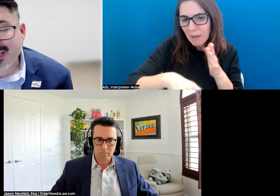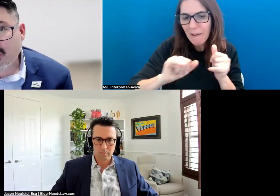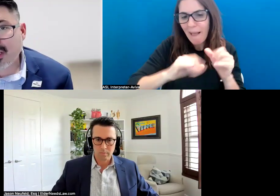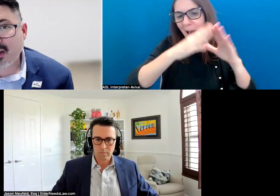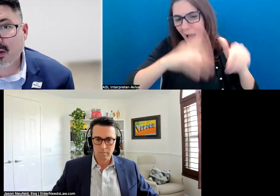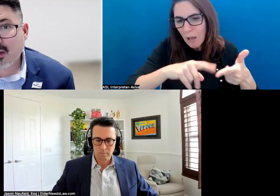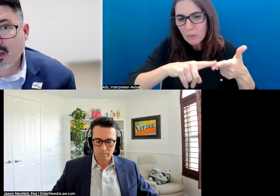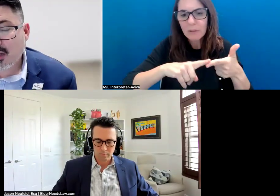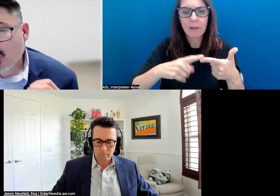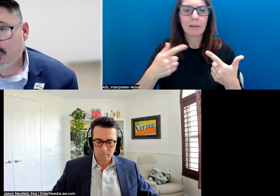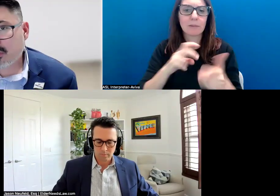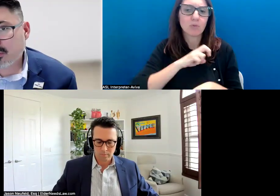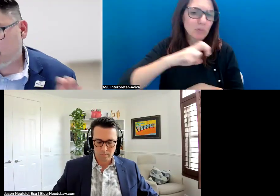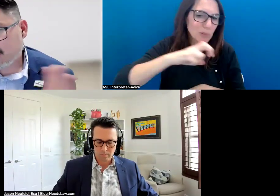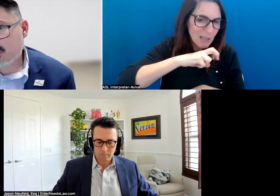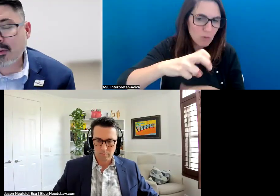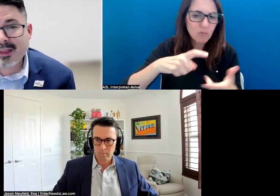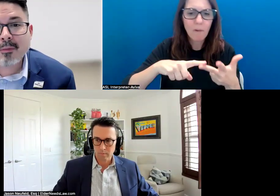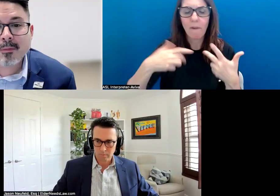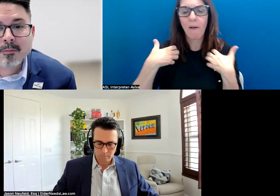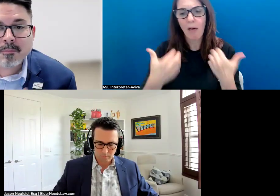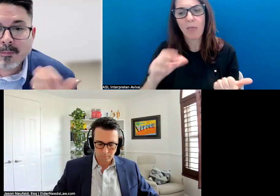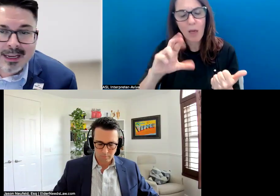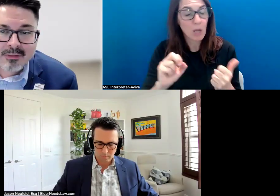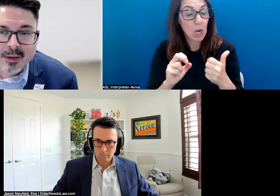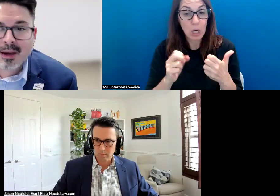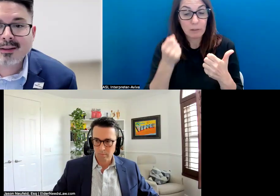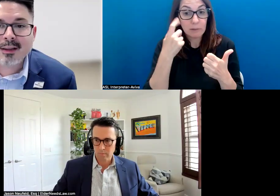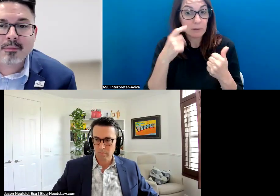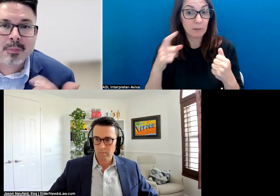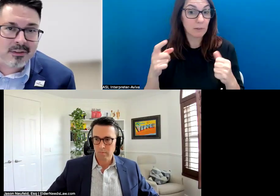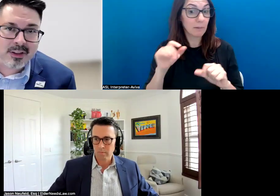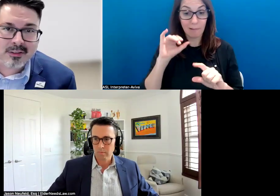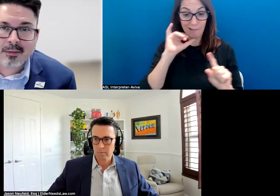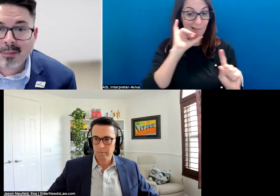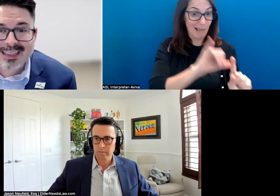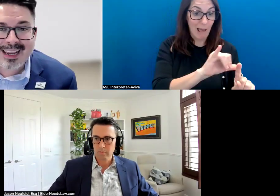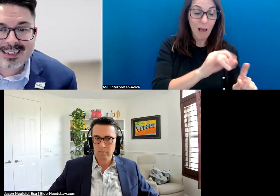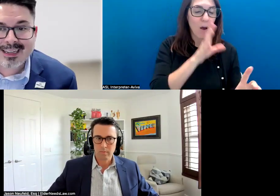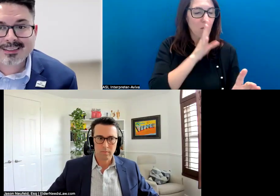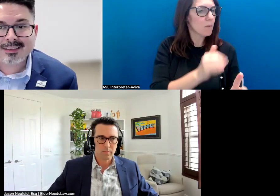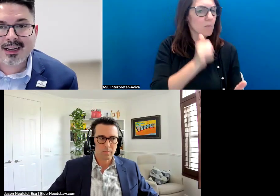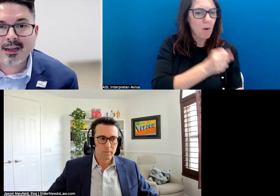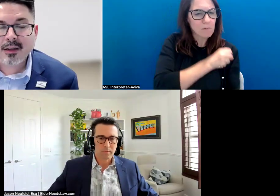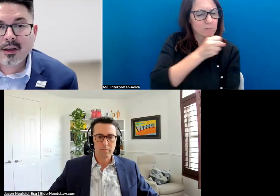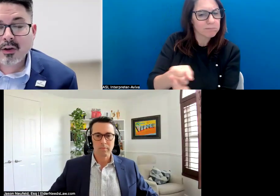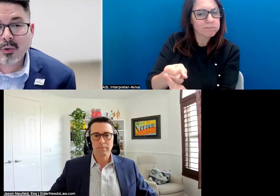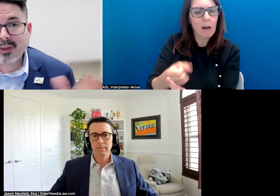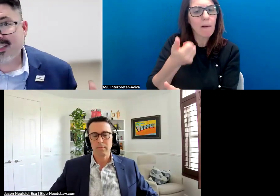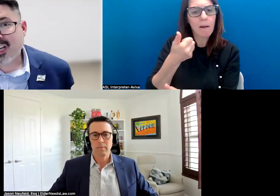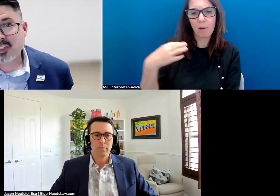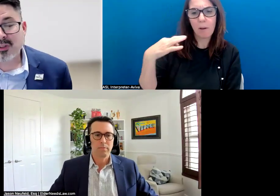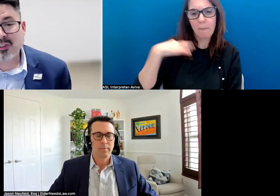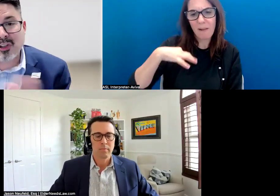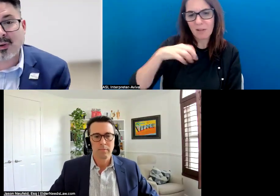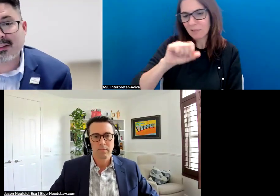transportation, healthcare, and all to do that without negatively impacting benefits like Medicaid and SSI. Cool thing